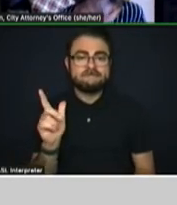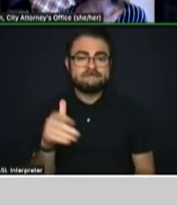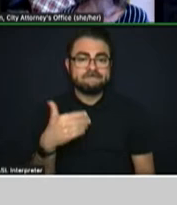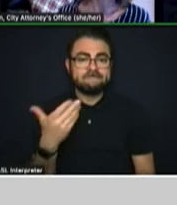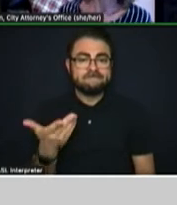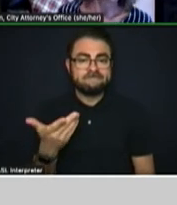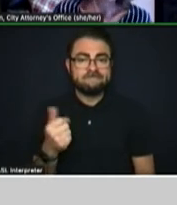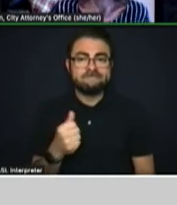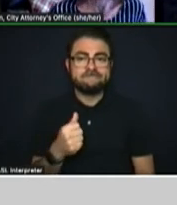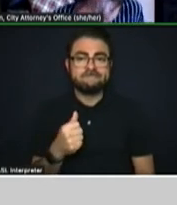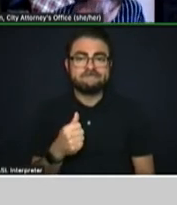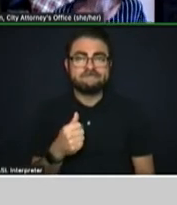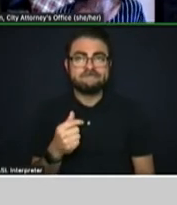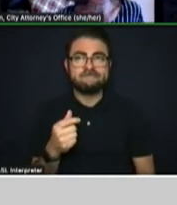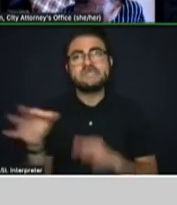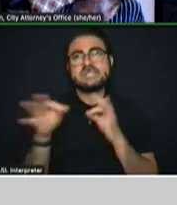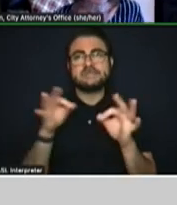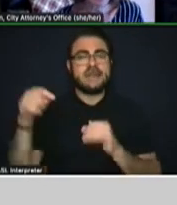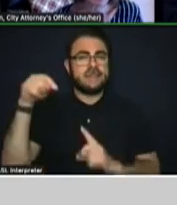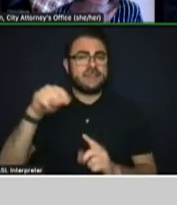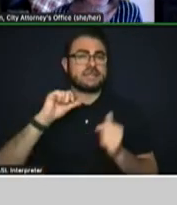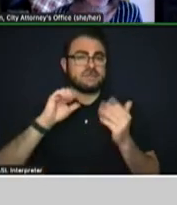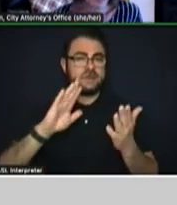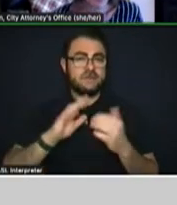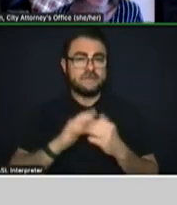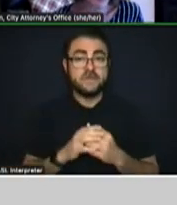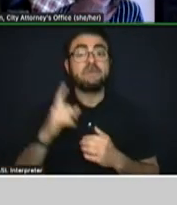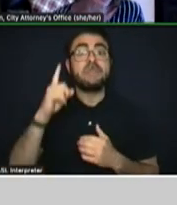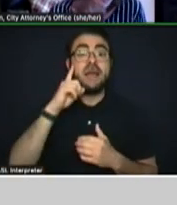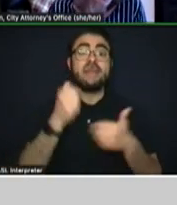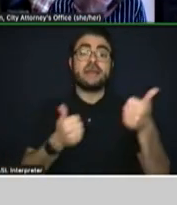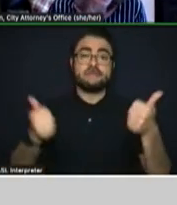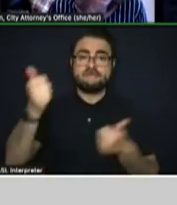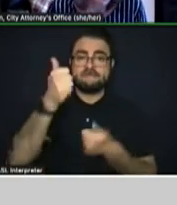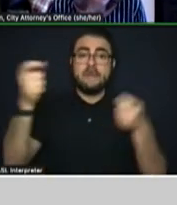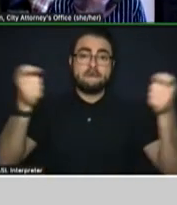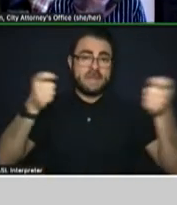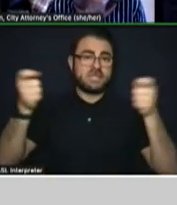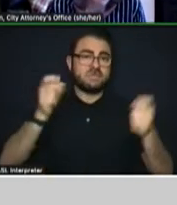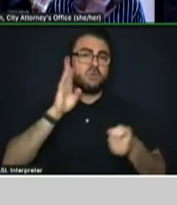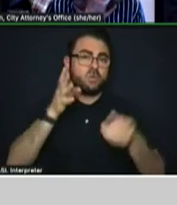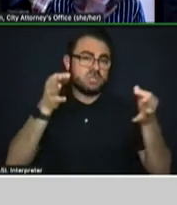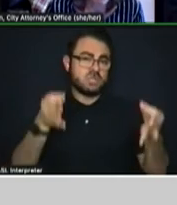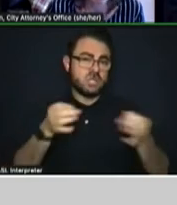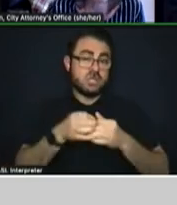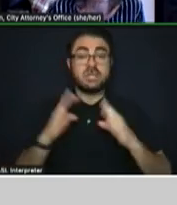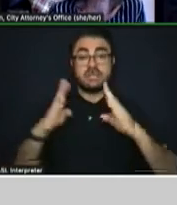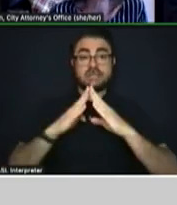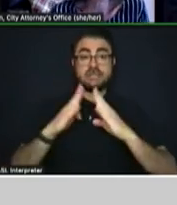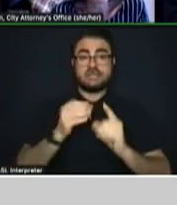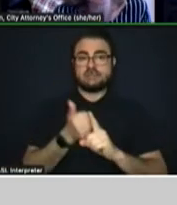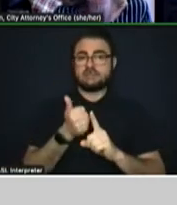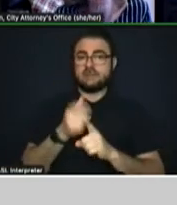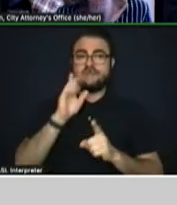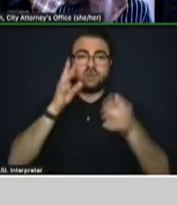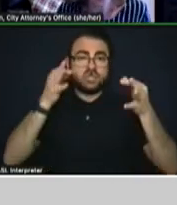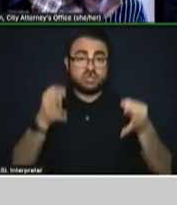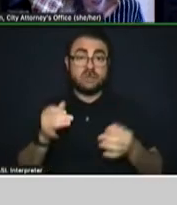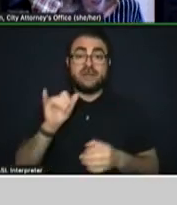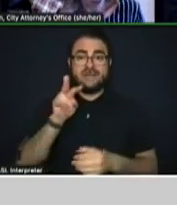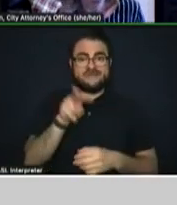Well, let me put it this way. I think initially management would make a determination. So the city would make a determination if they believed it was